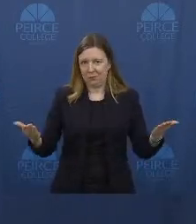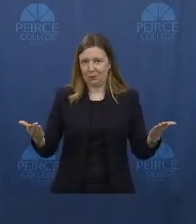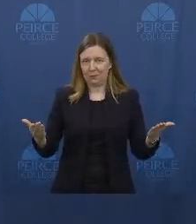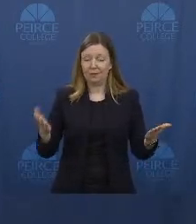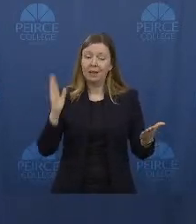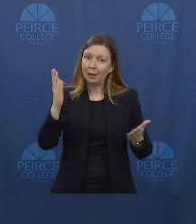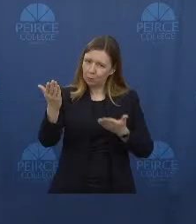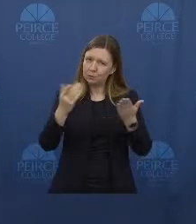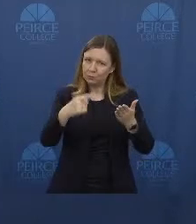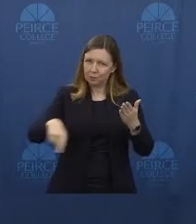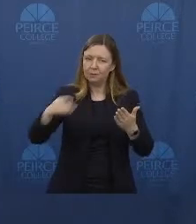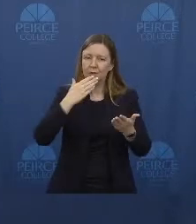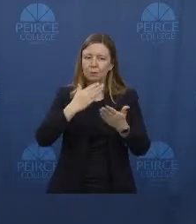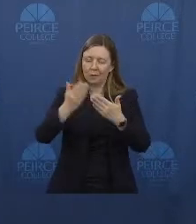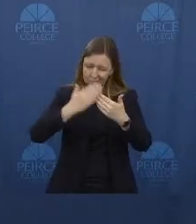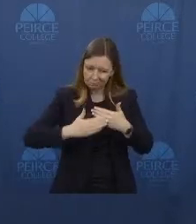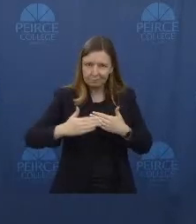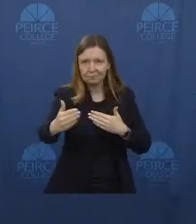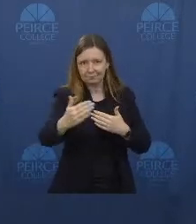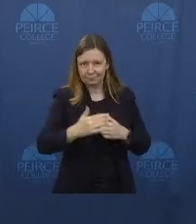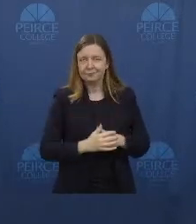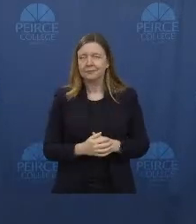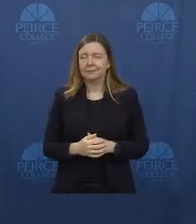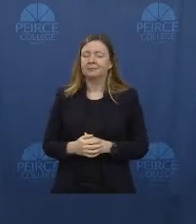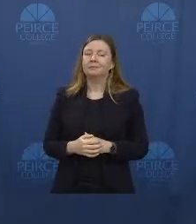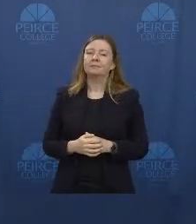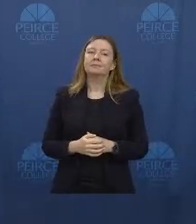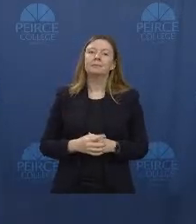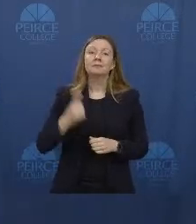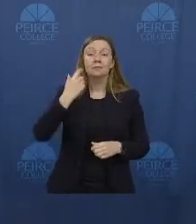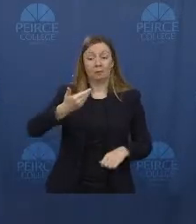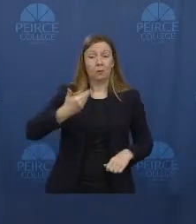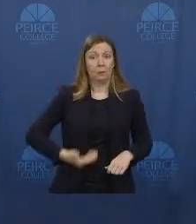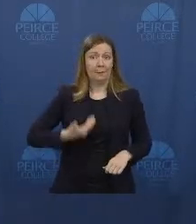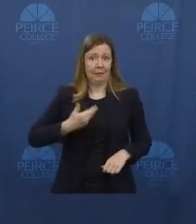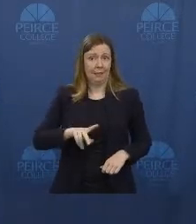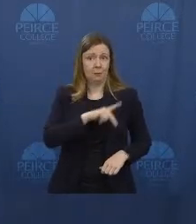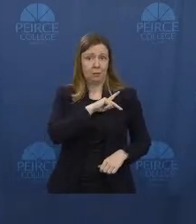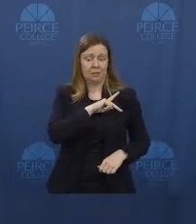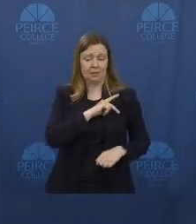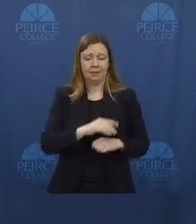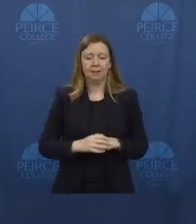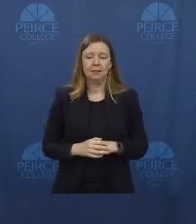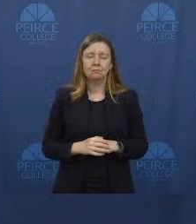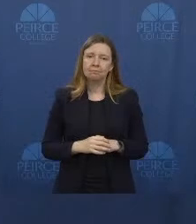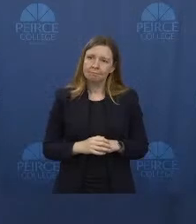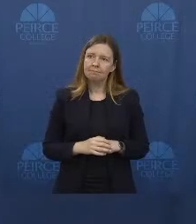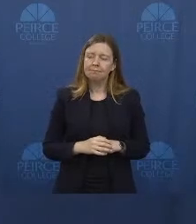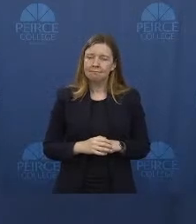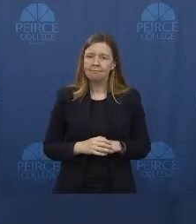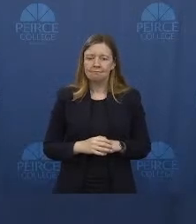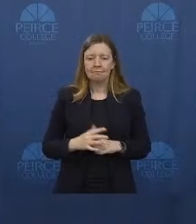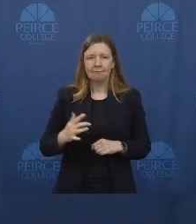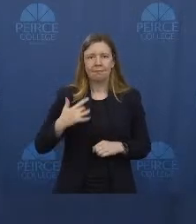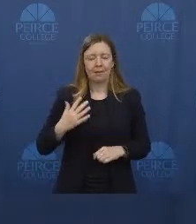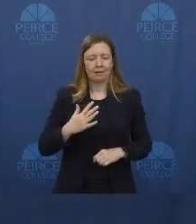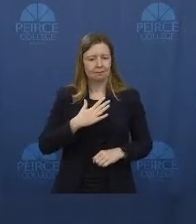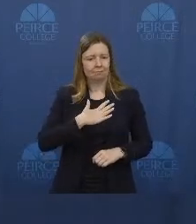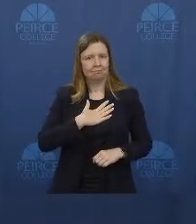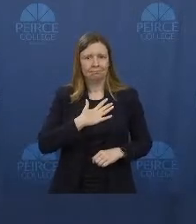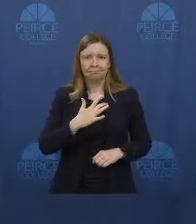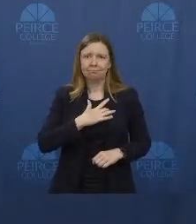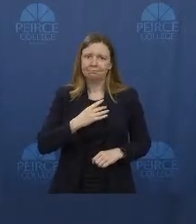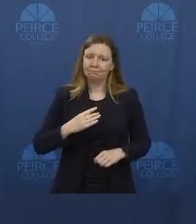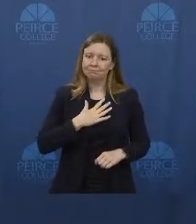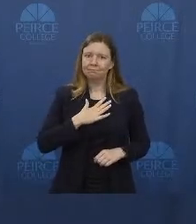will serve you well throughout your lives. For me personally, there's something very meaningful about having this opportunity to speak